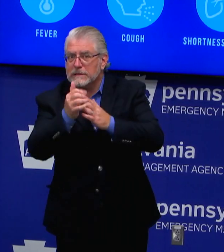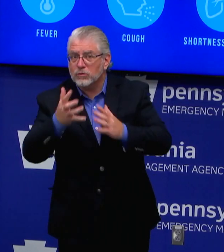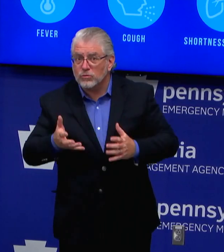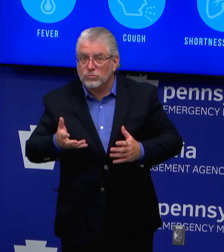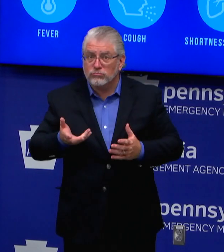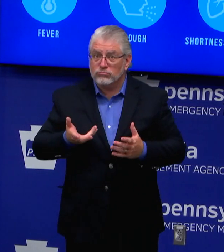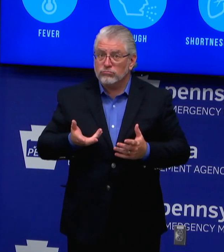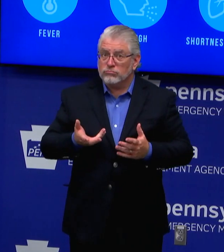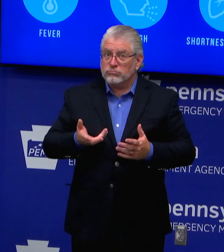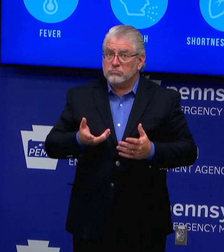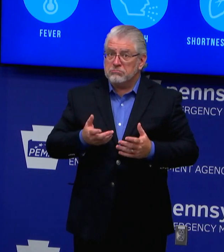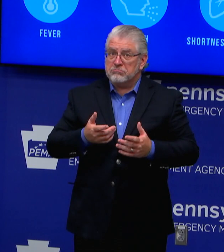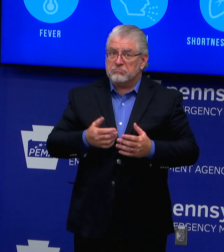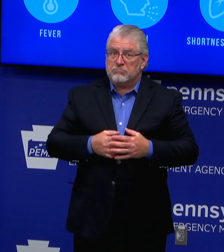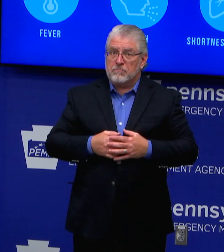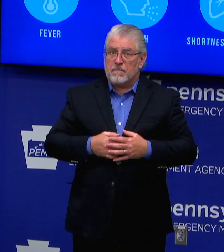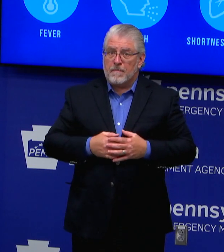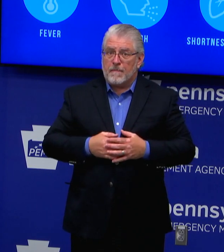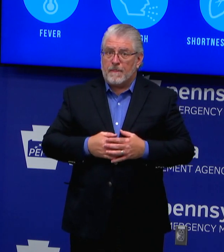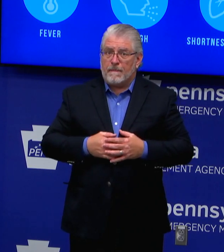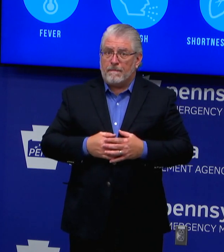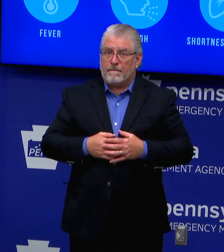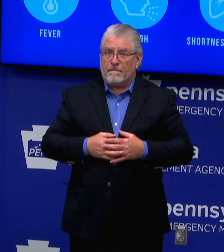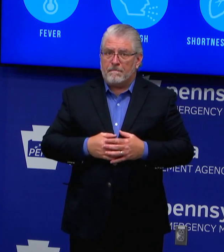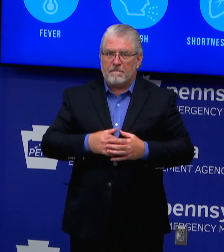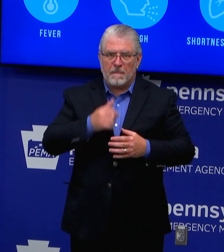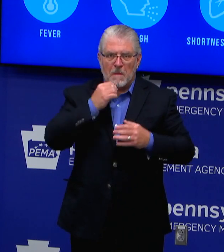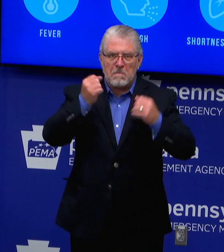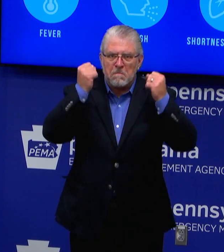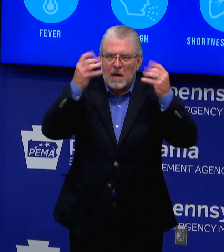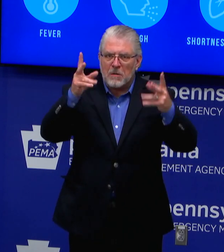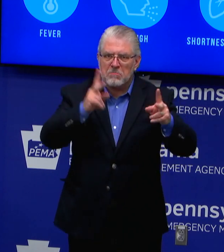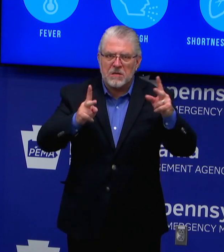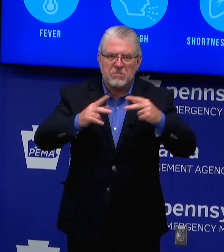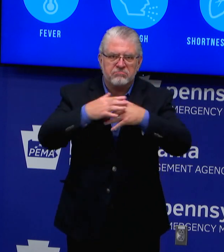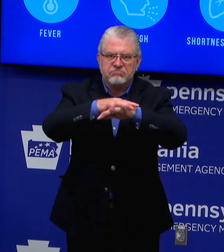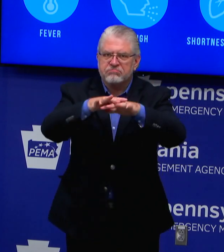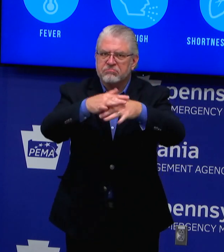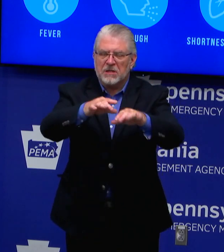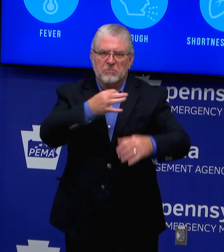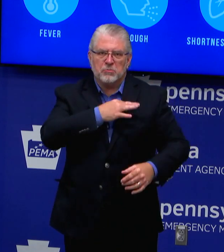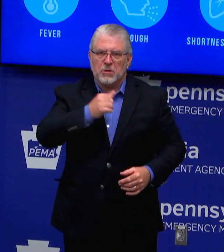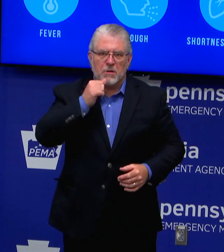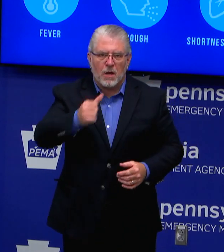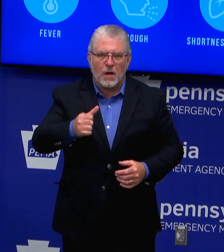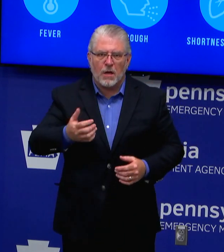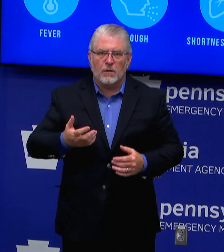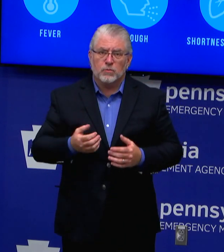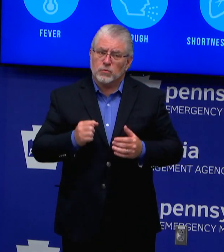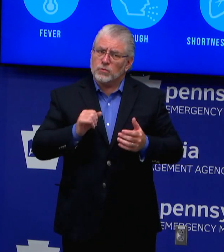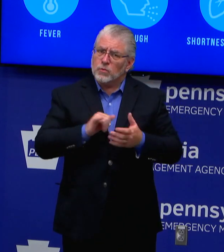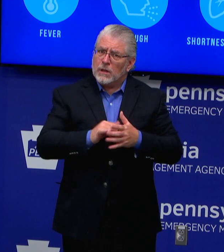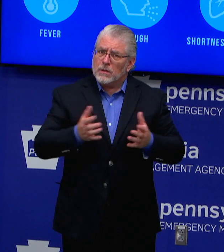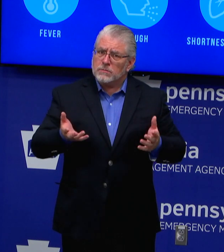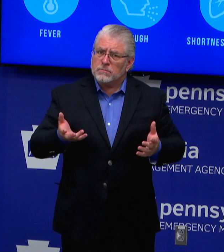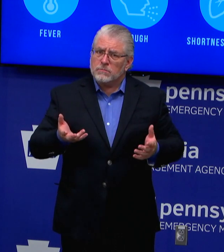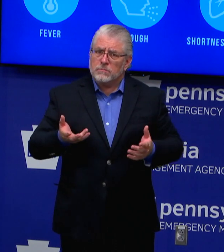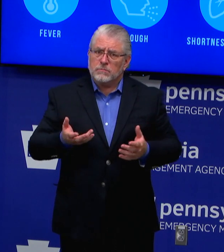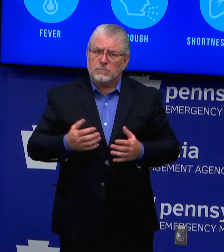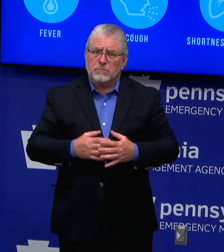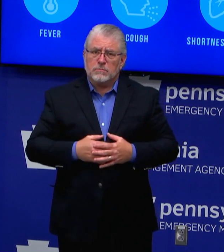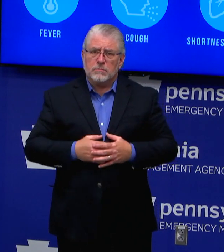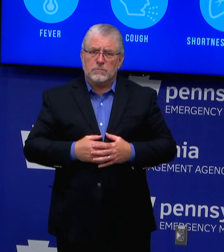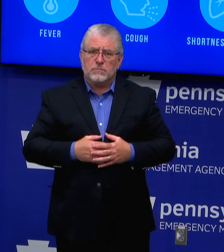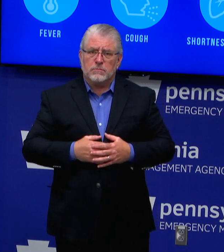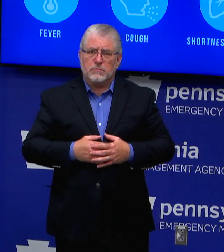very many people were showing up, were coming into downtown Pittsburgh. And again, that gets back to when we get to enforcement issues.